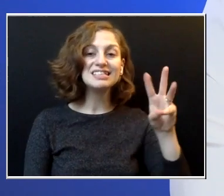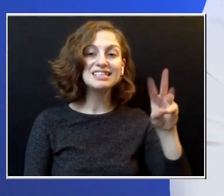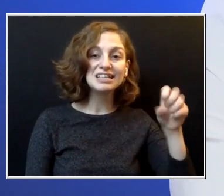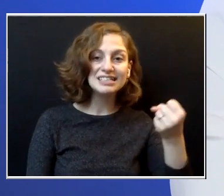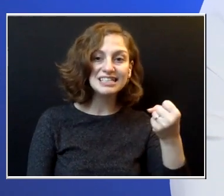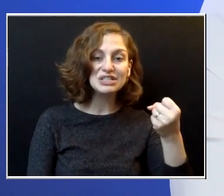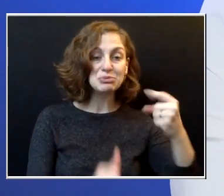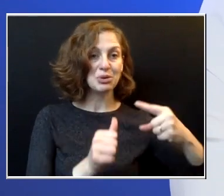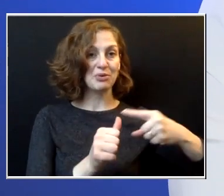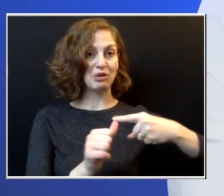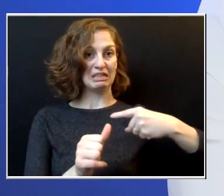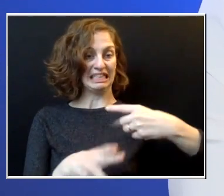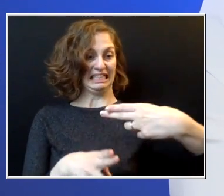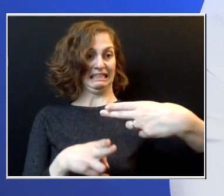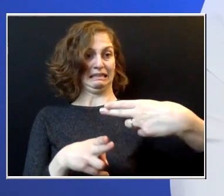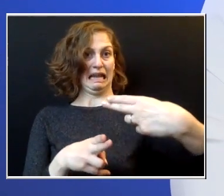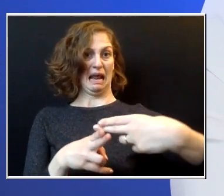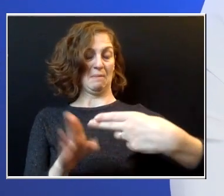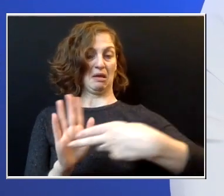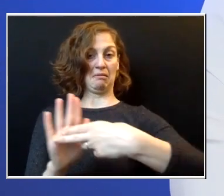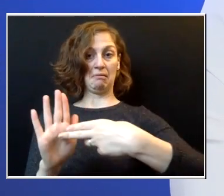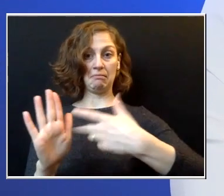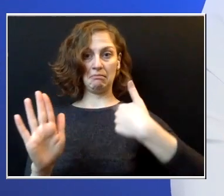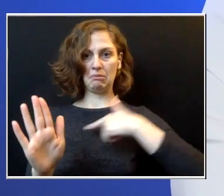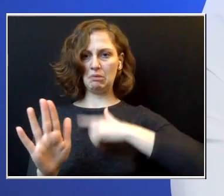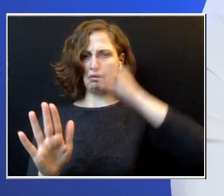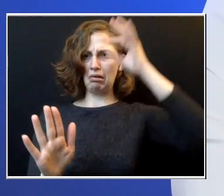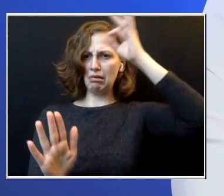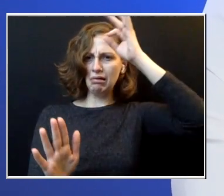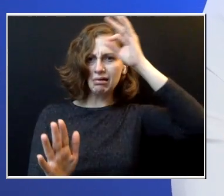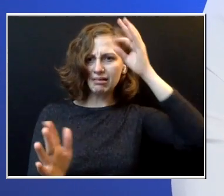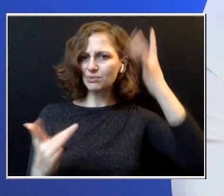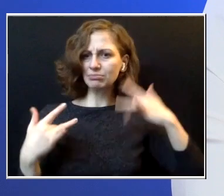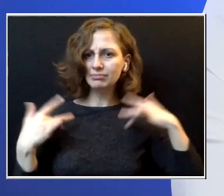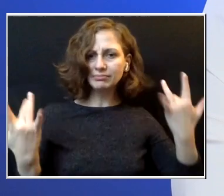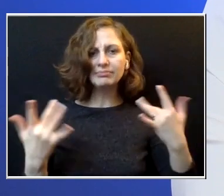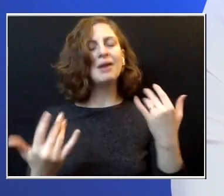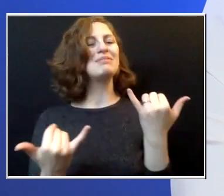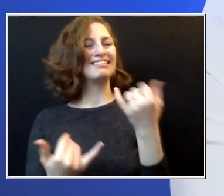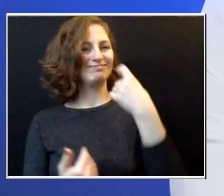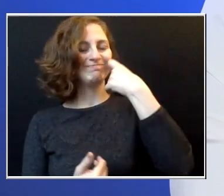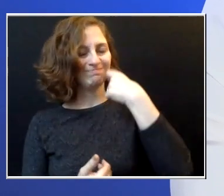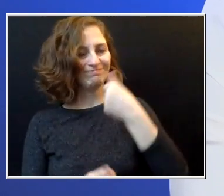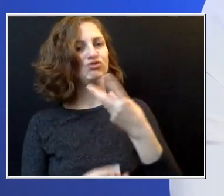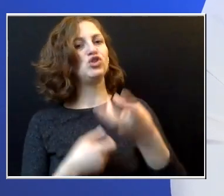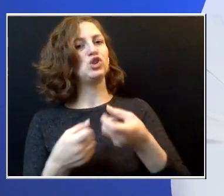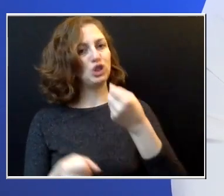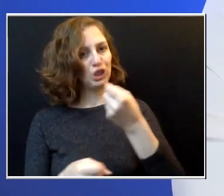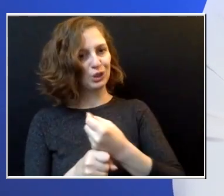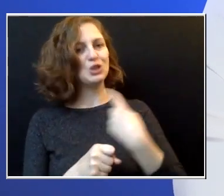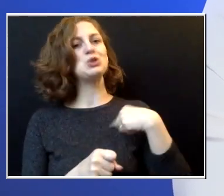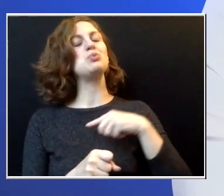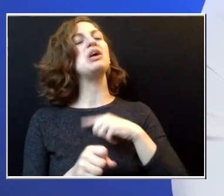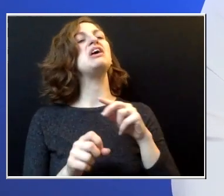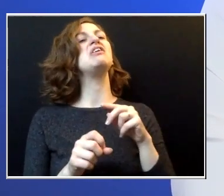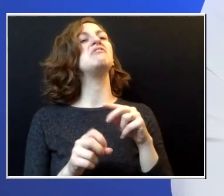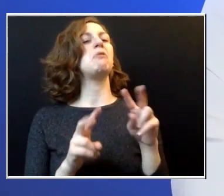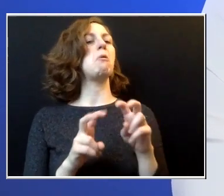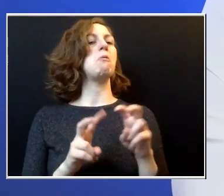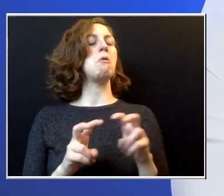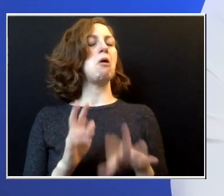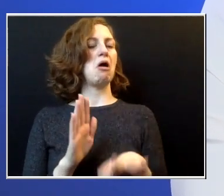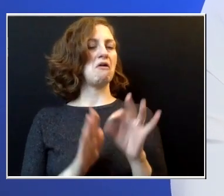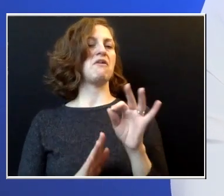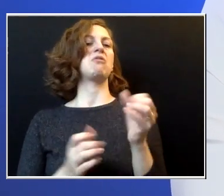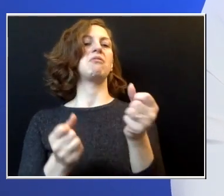was going on. But now, over the last couple of years, we've really started to uncover a lot of the genetic reasons for why it